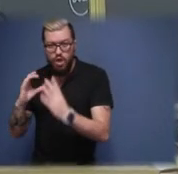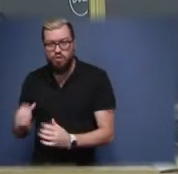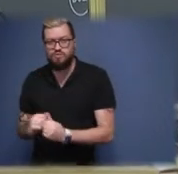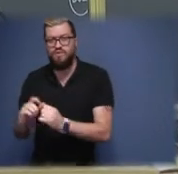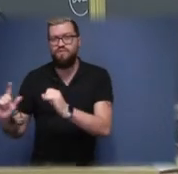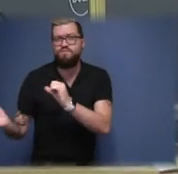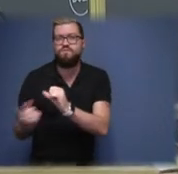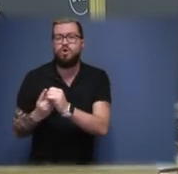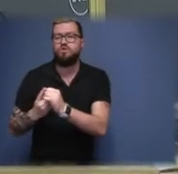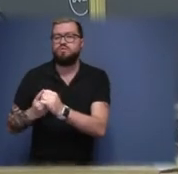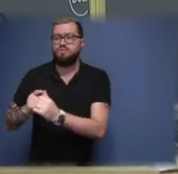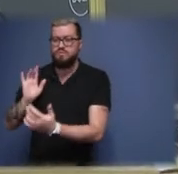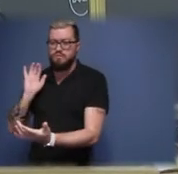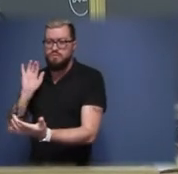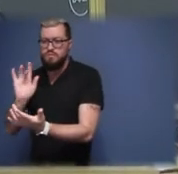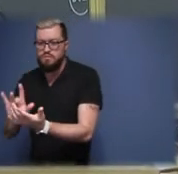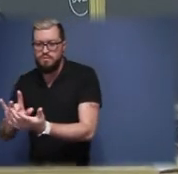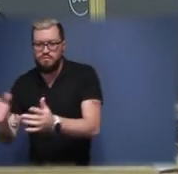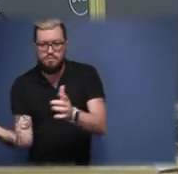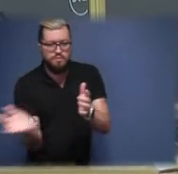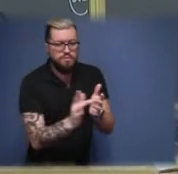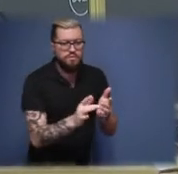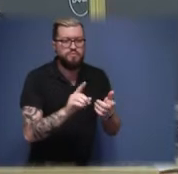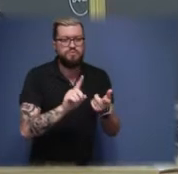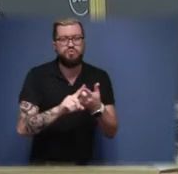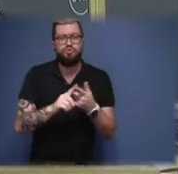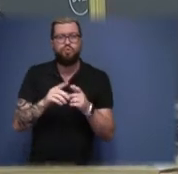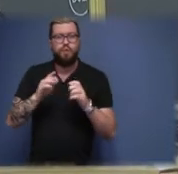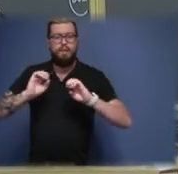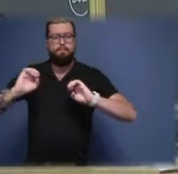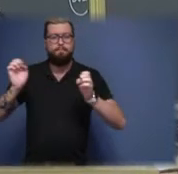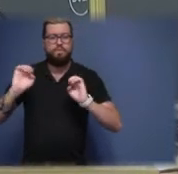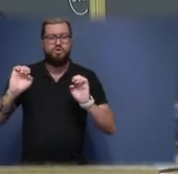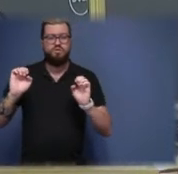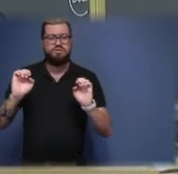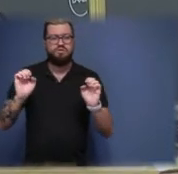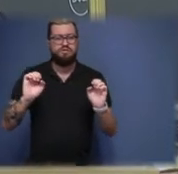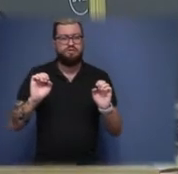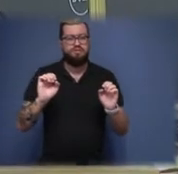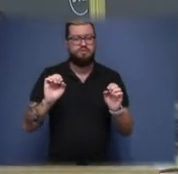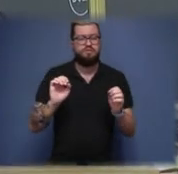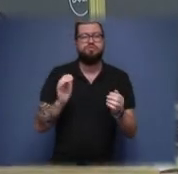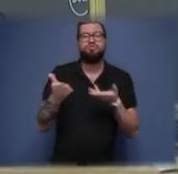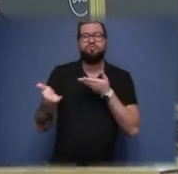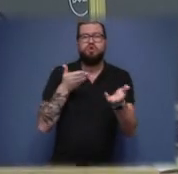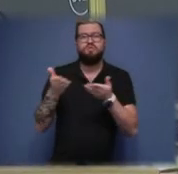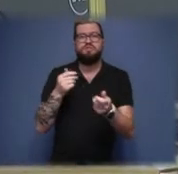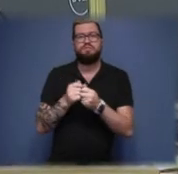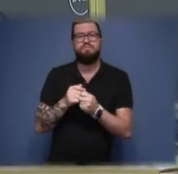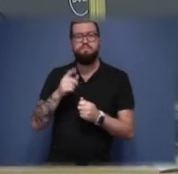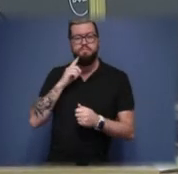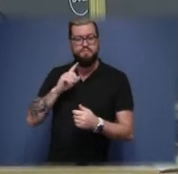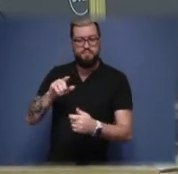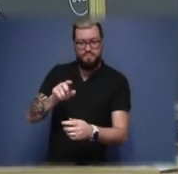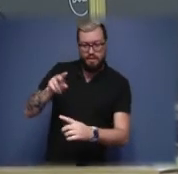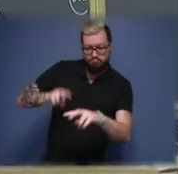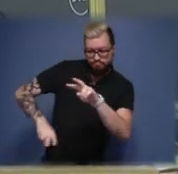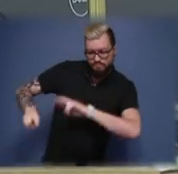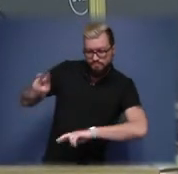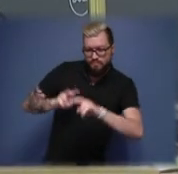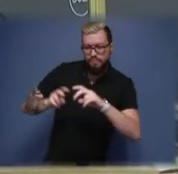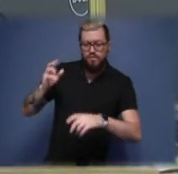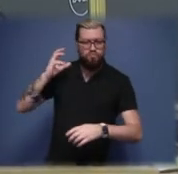with emergency services, providing a vital link for our first responders by monitoring their activity by